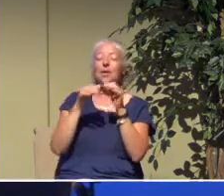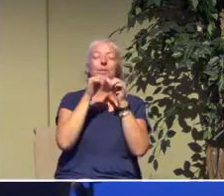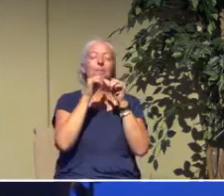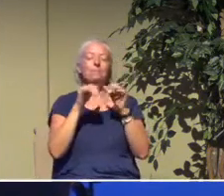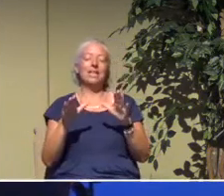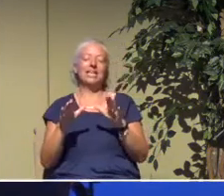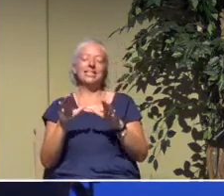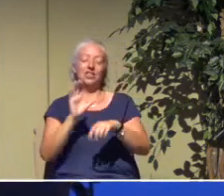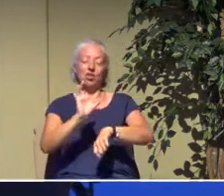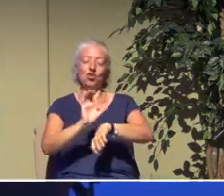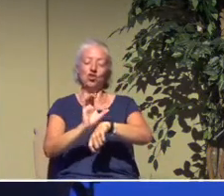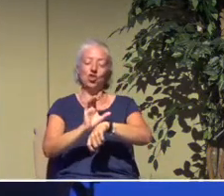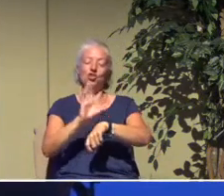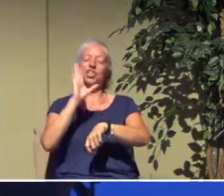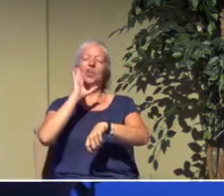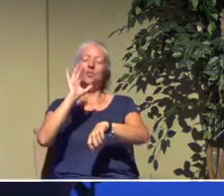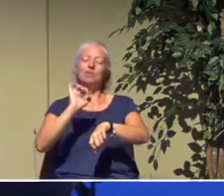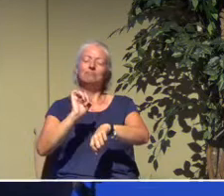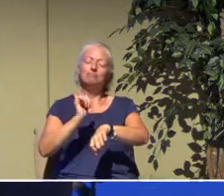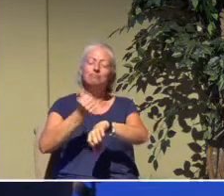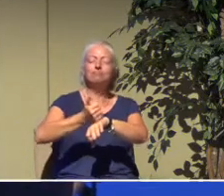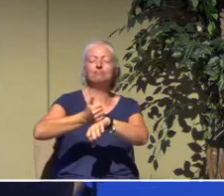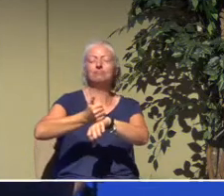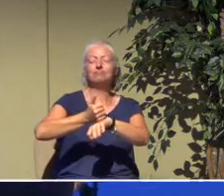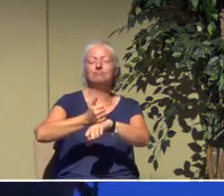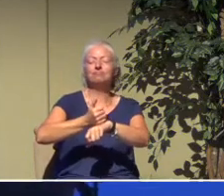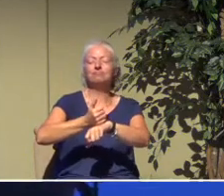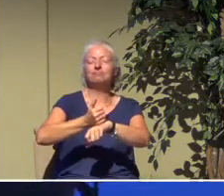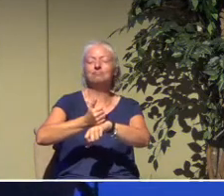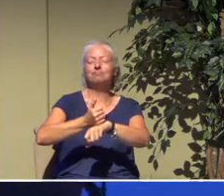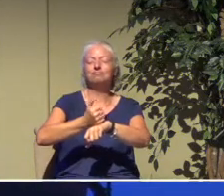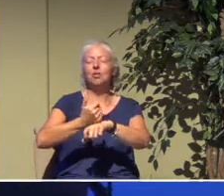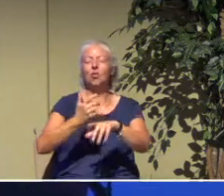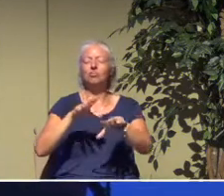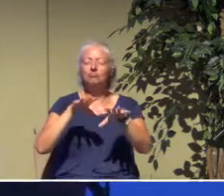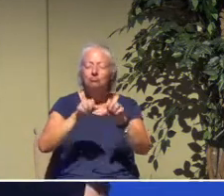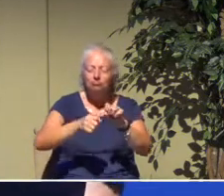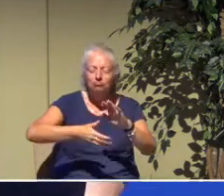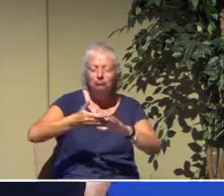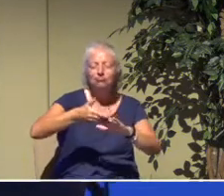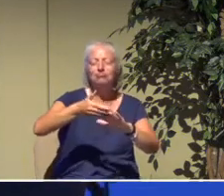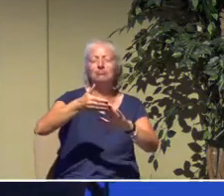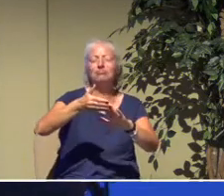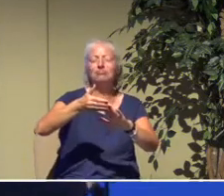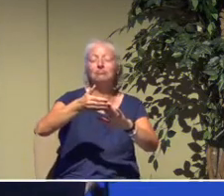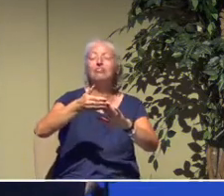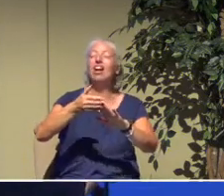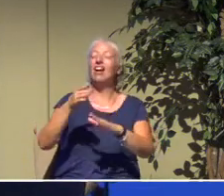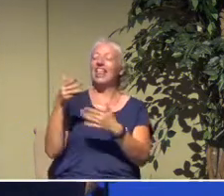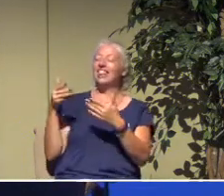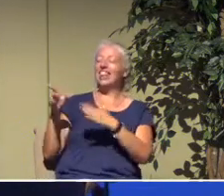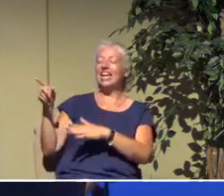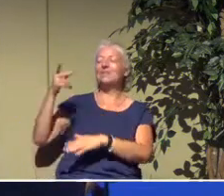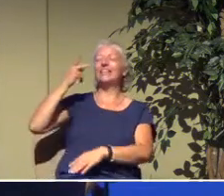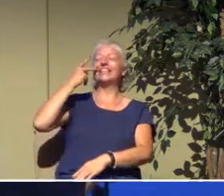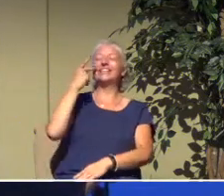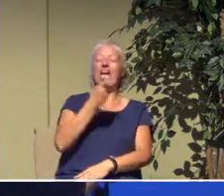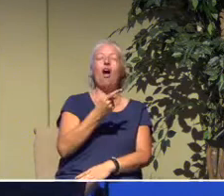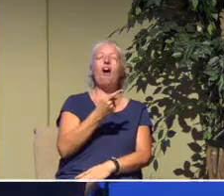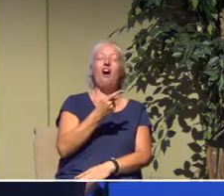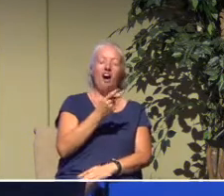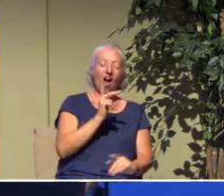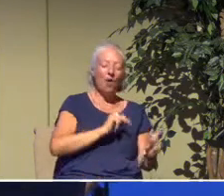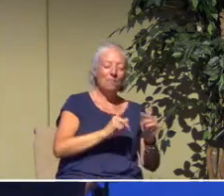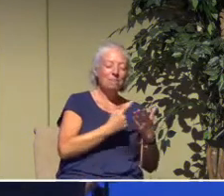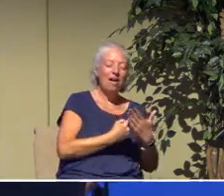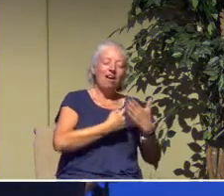church he will plant or this church he will assume leadership of, and let him see people coming to Jesus, people